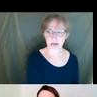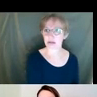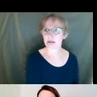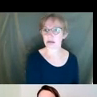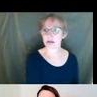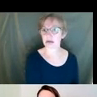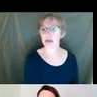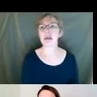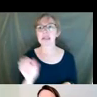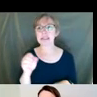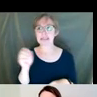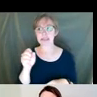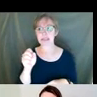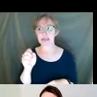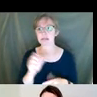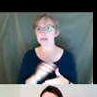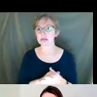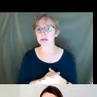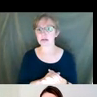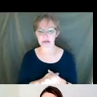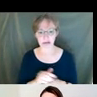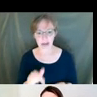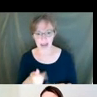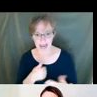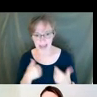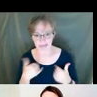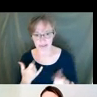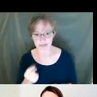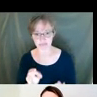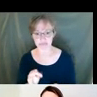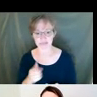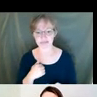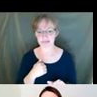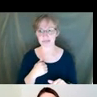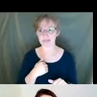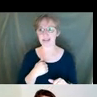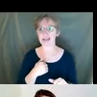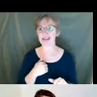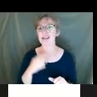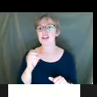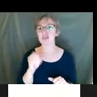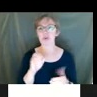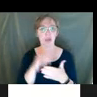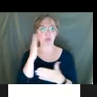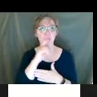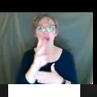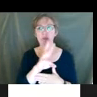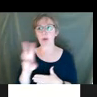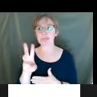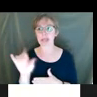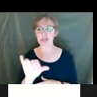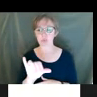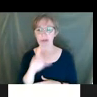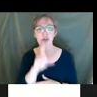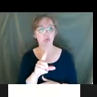that criteria will be noted on the website as well. There is an income criteria